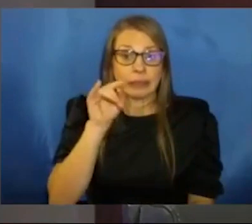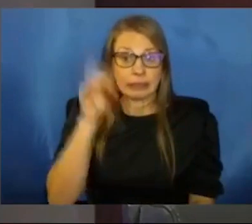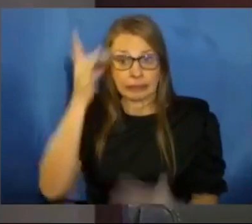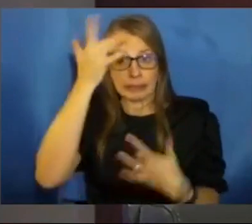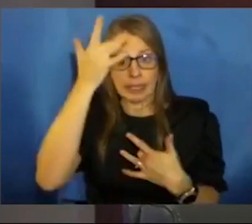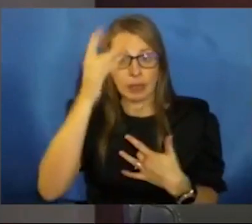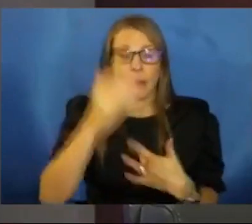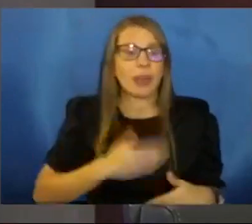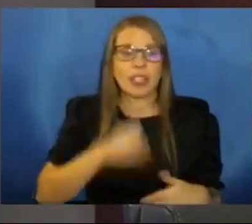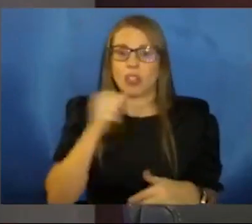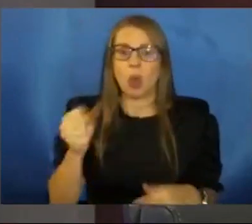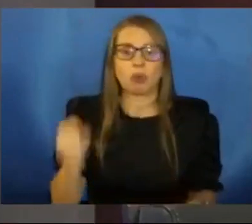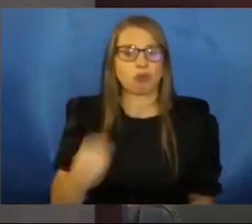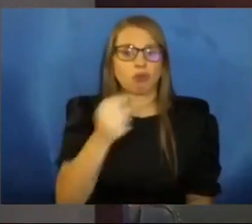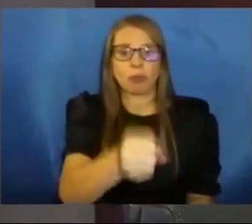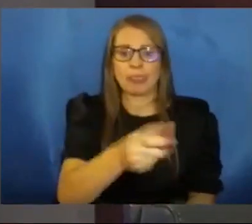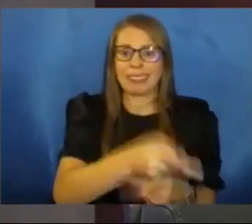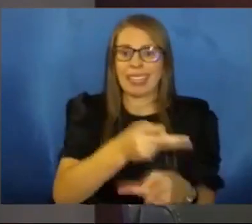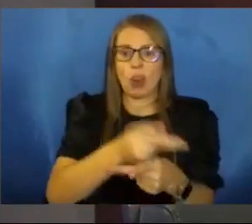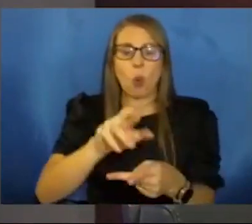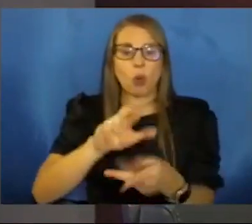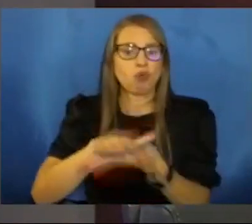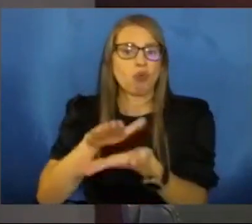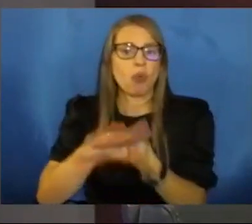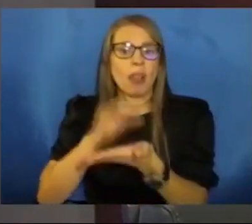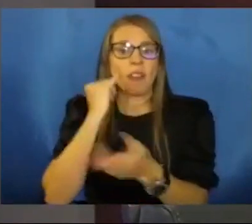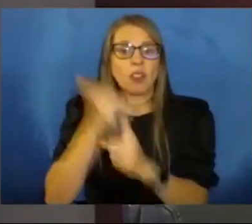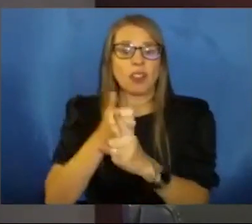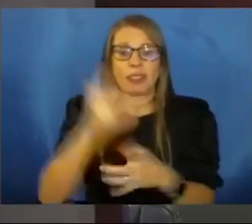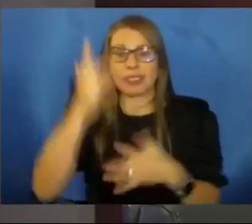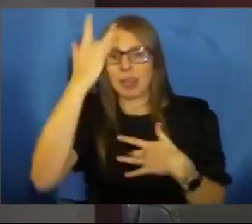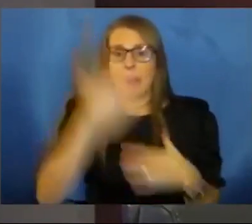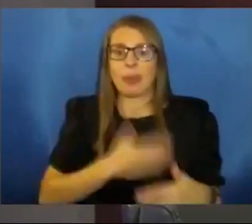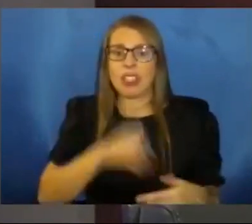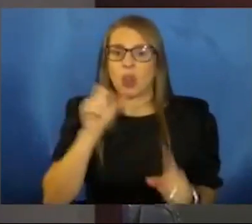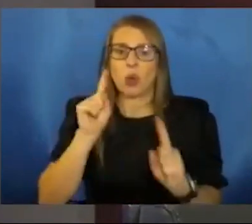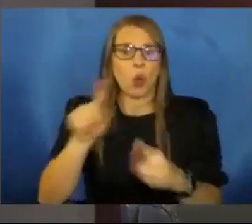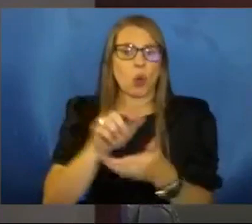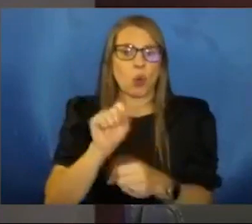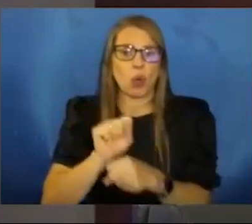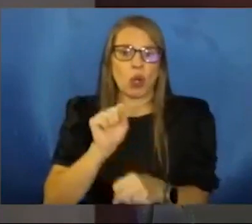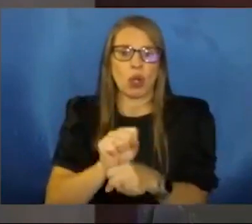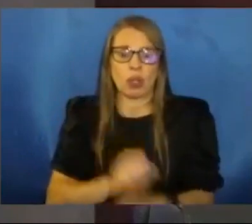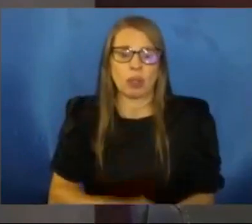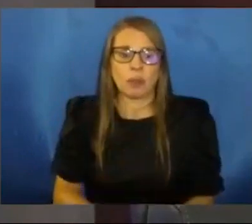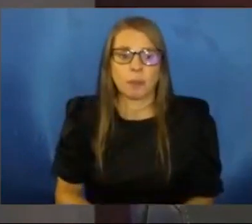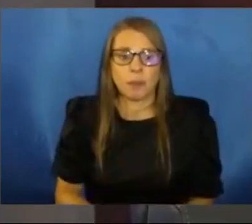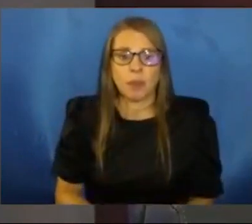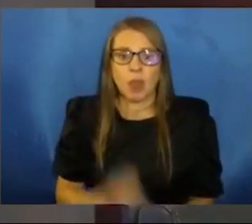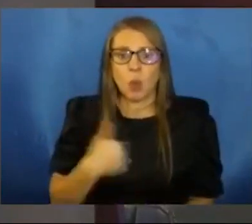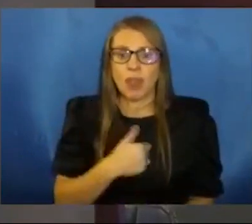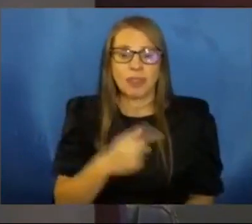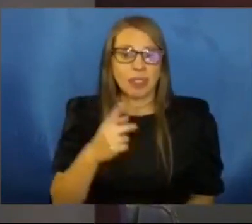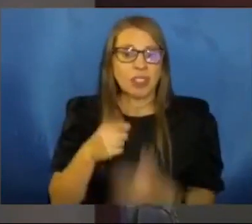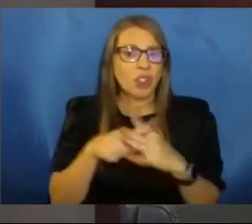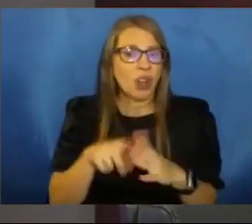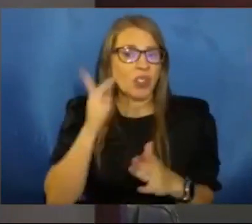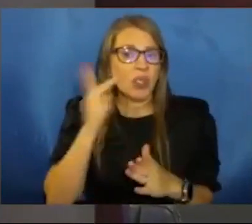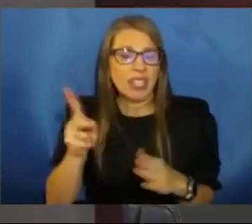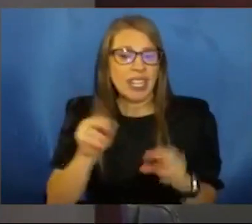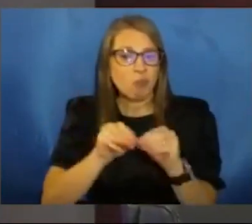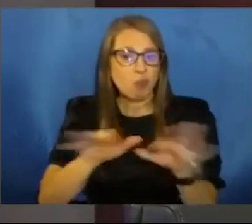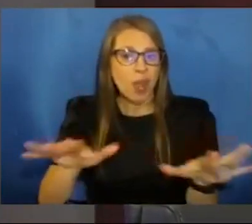testing is absolutely good. Yeah, I do too. I absolutely do. You know, I think what we saw earlier on with the ancestral